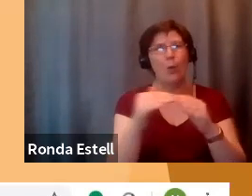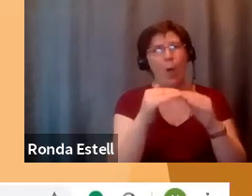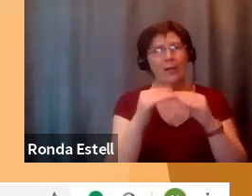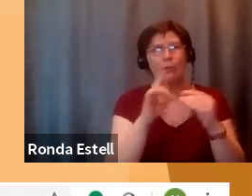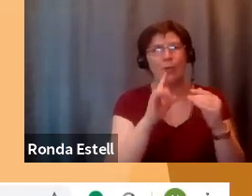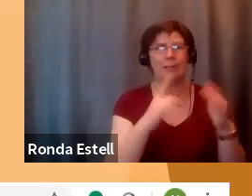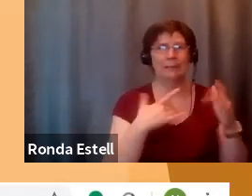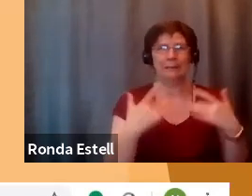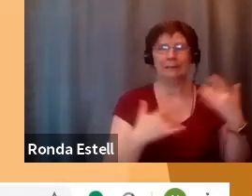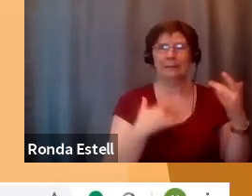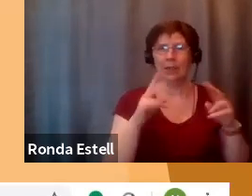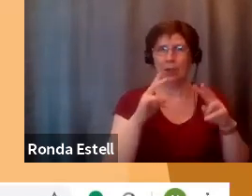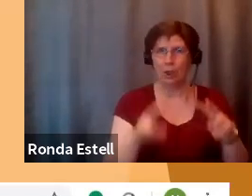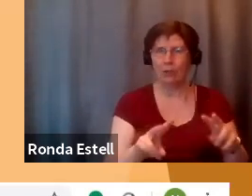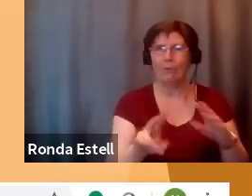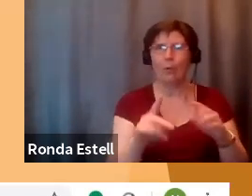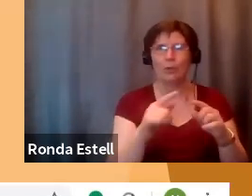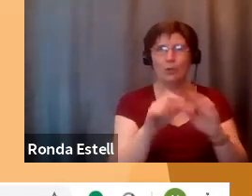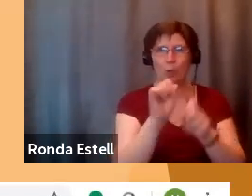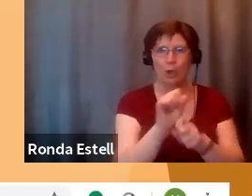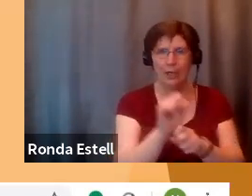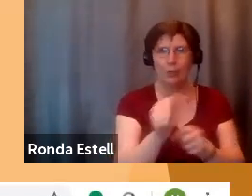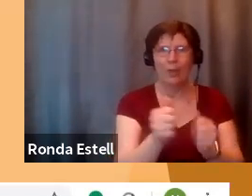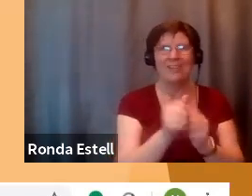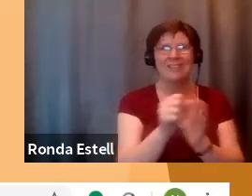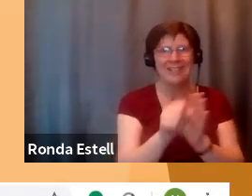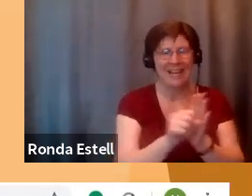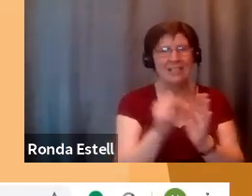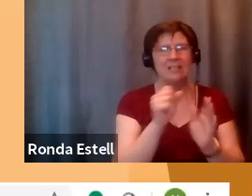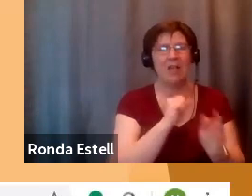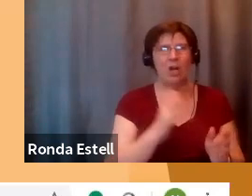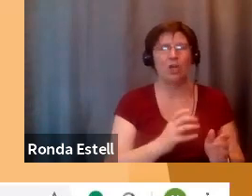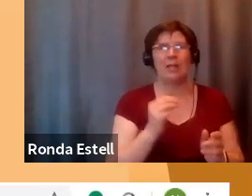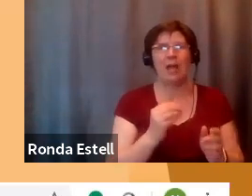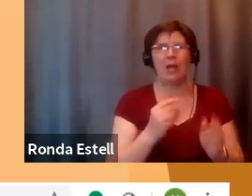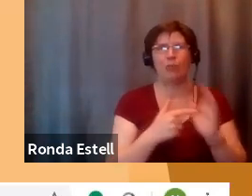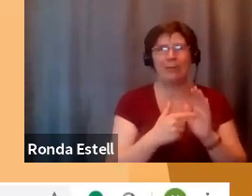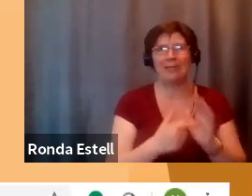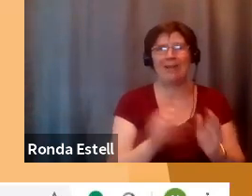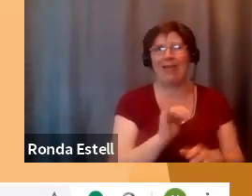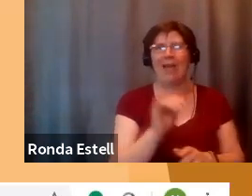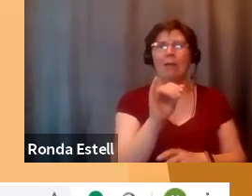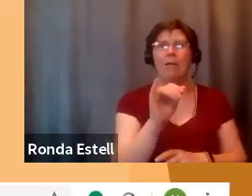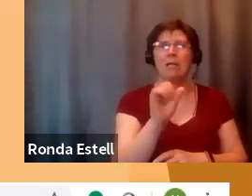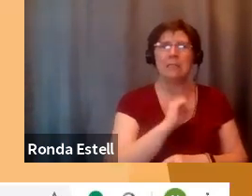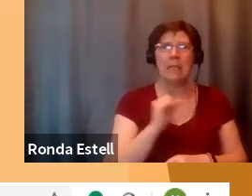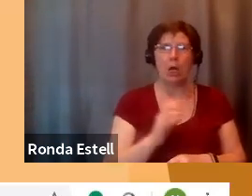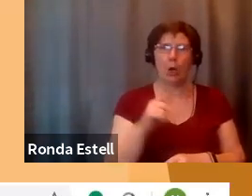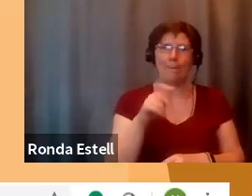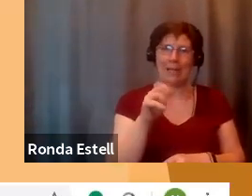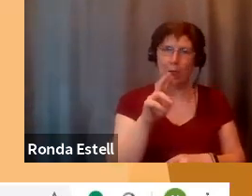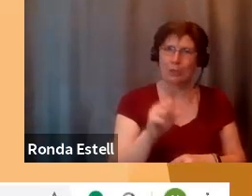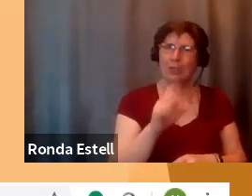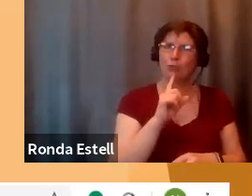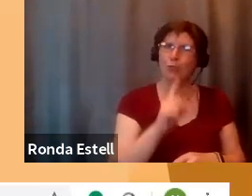with state senators and state representatives like Senator Peters, because it's really important to have visible models